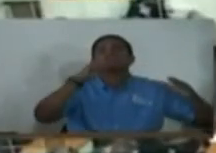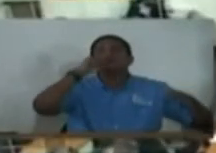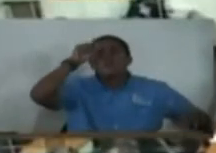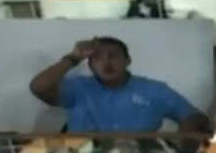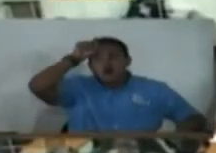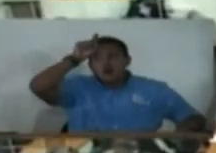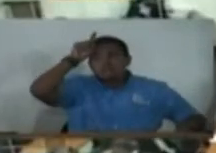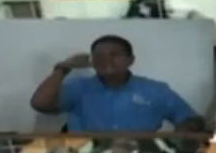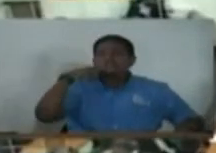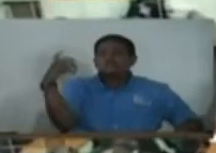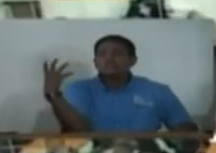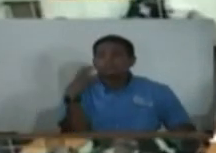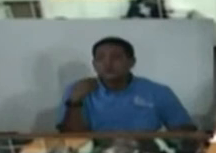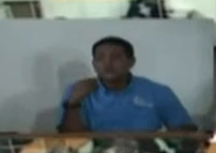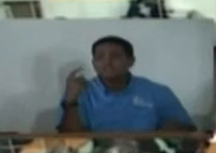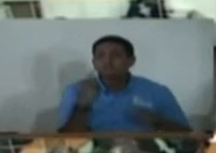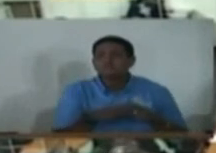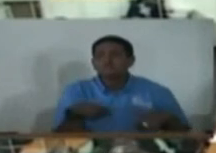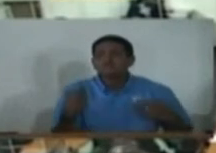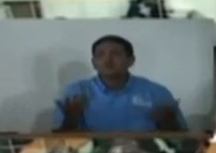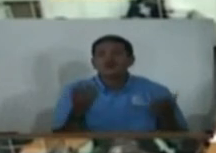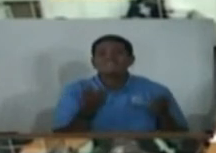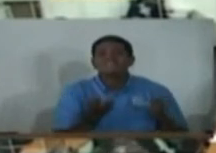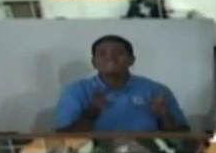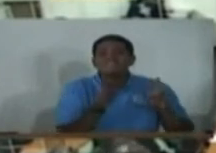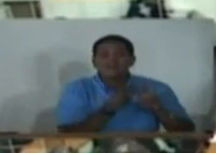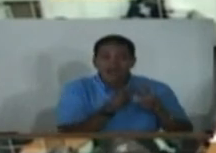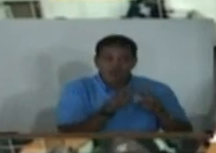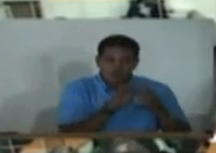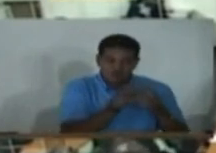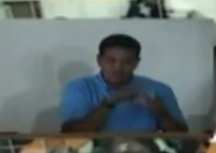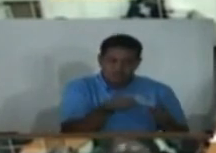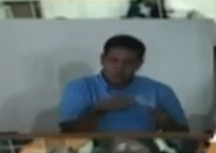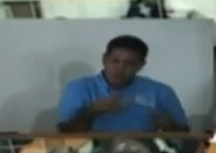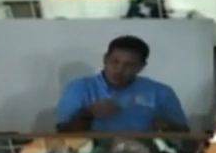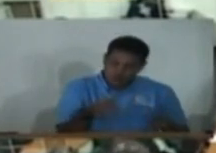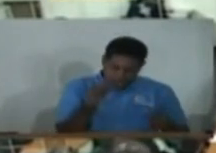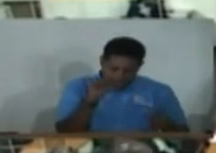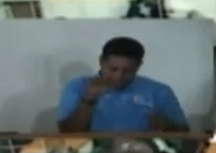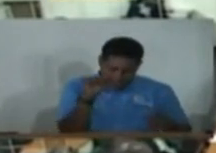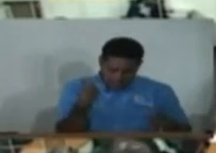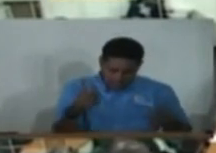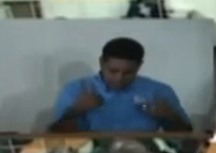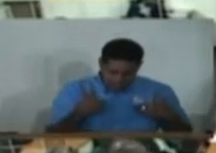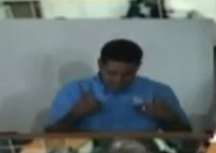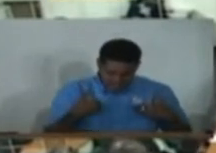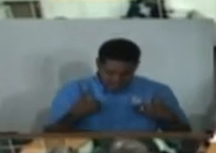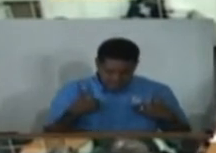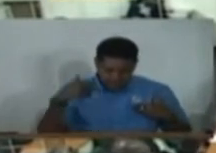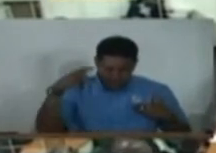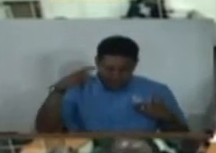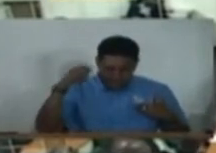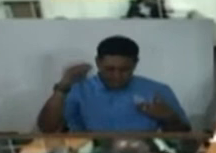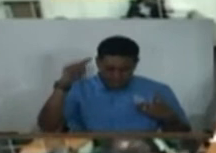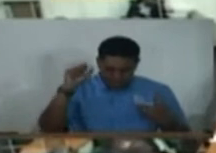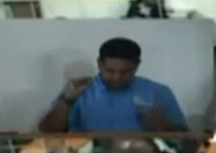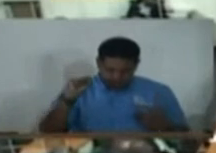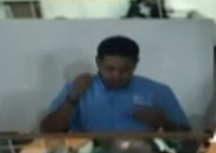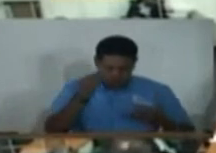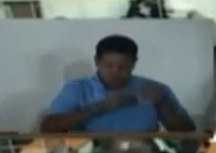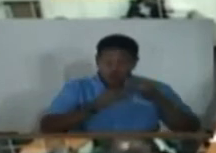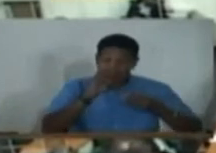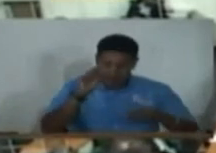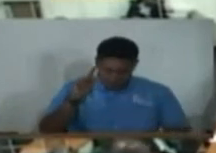the beauty and the value in these intangible assets, patents, trademarks,